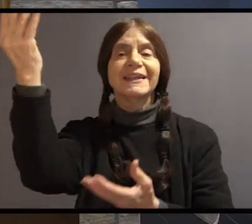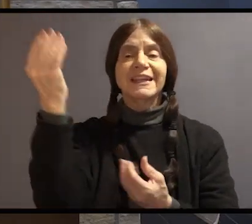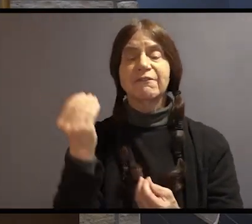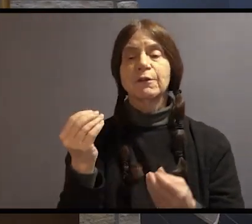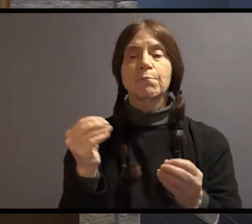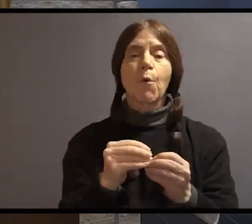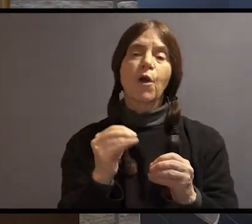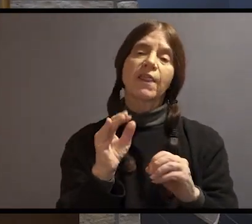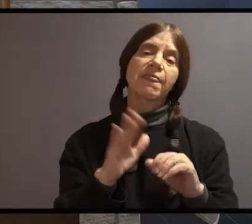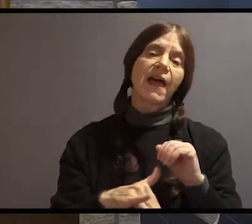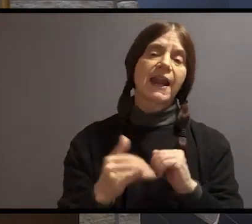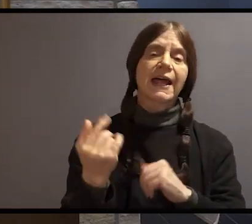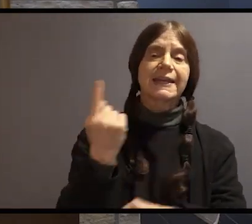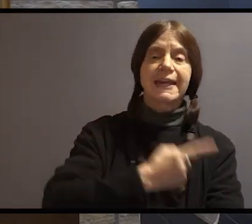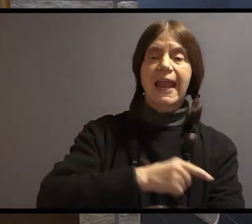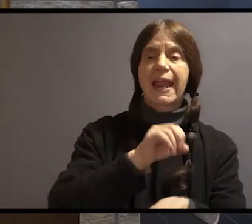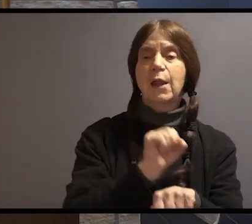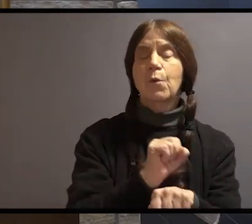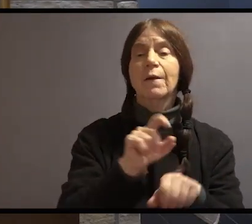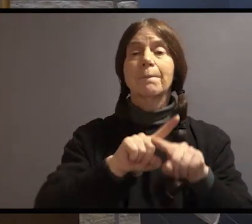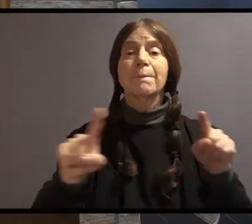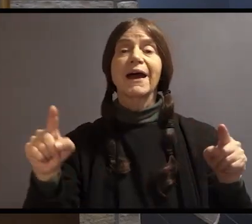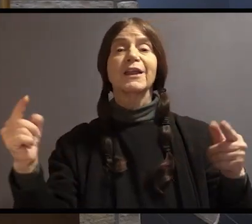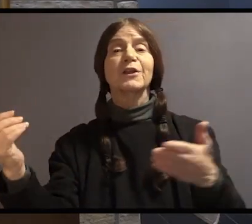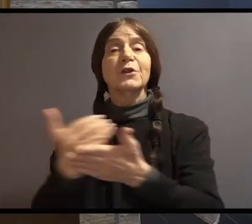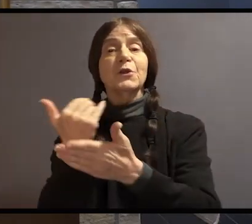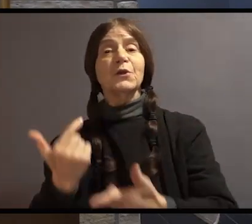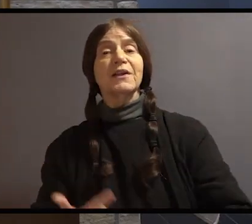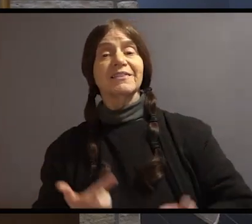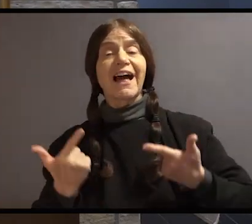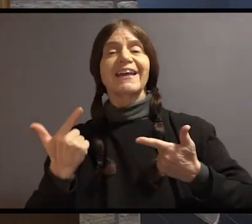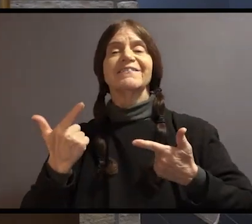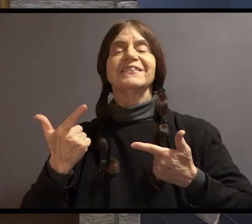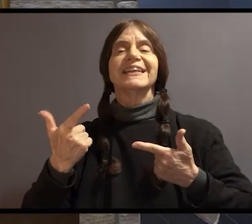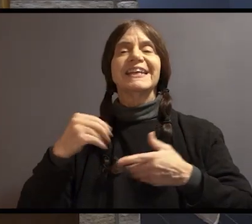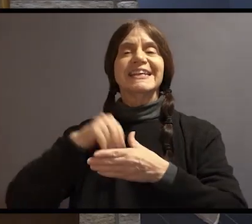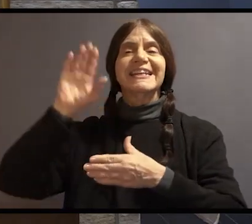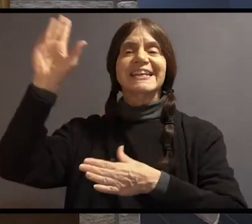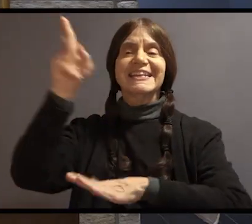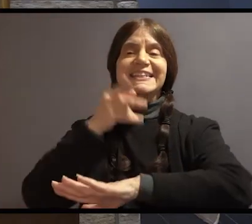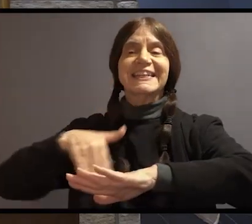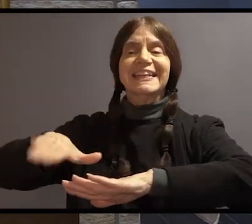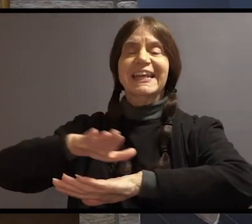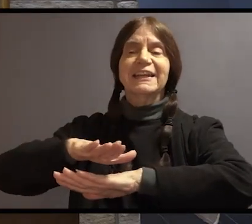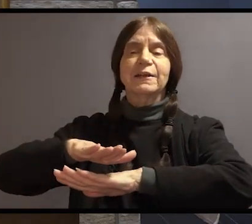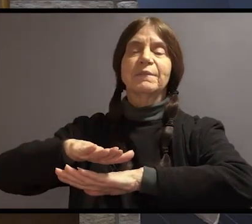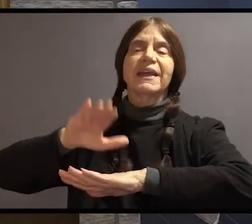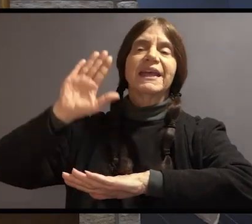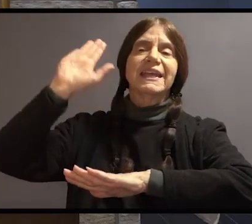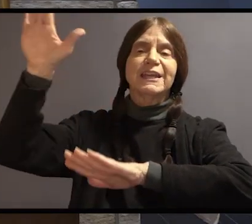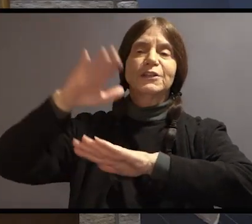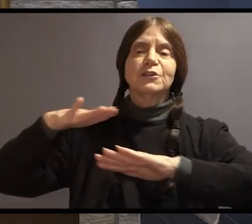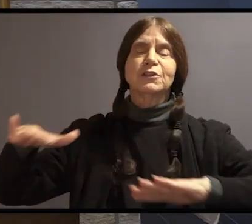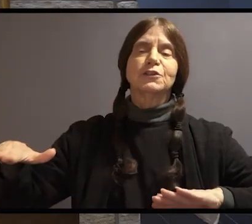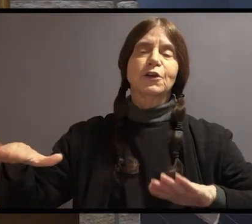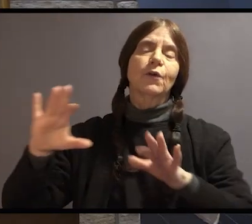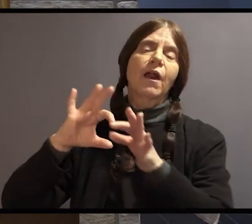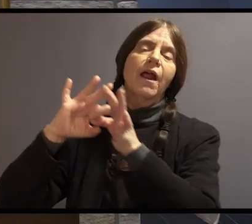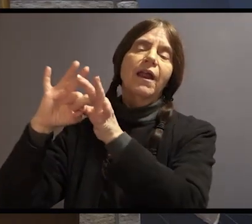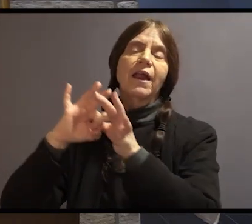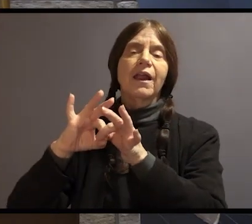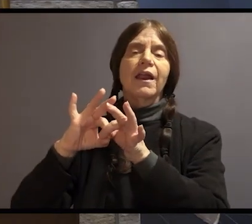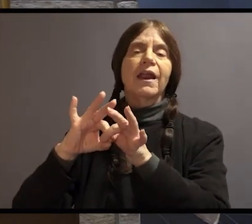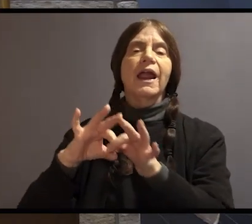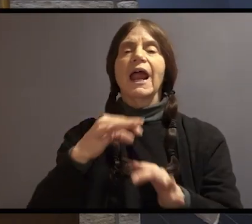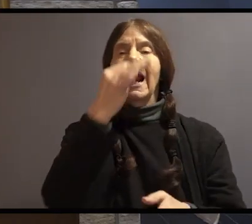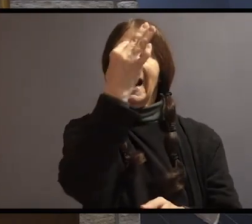day job, but new life in the kingdom of God as His children. Through Holy Communion, we eat something